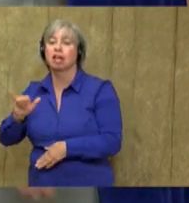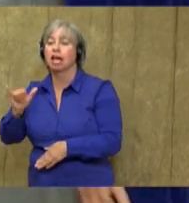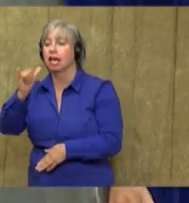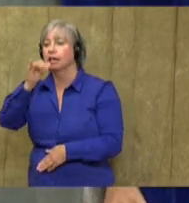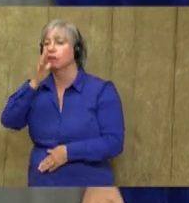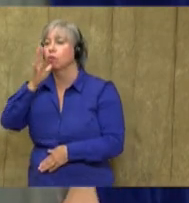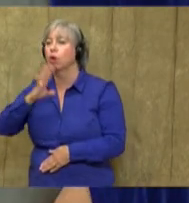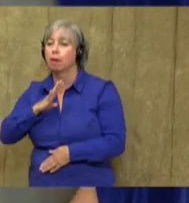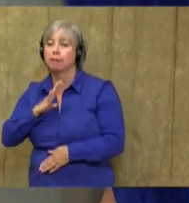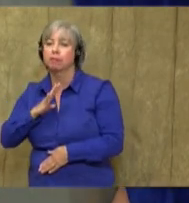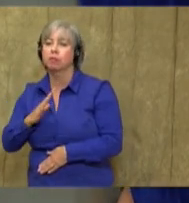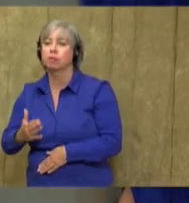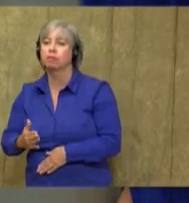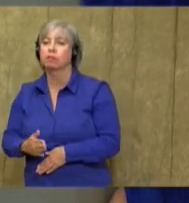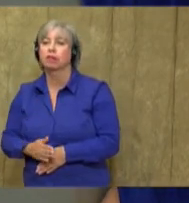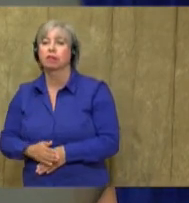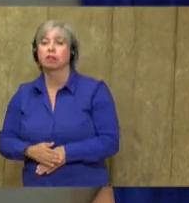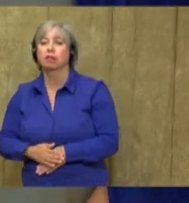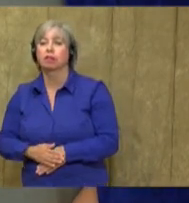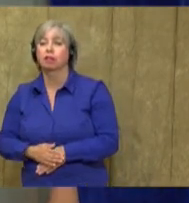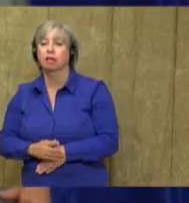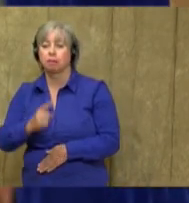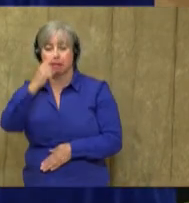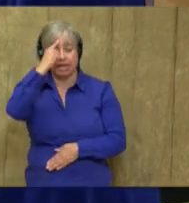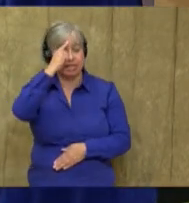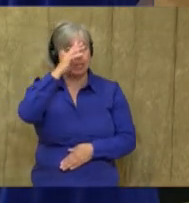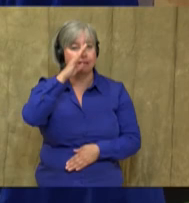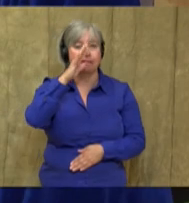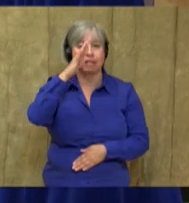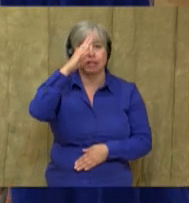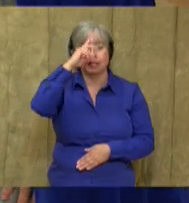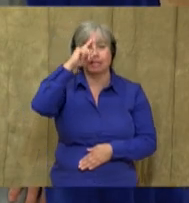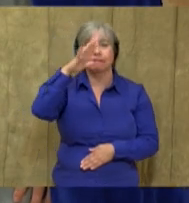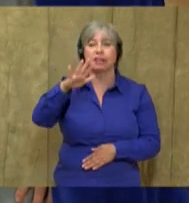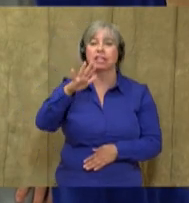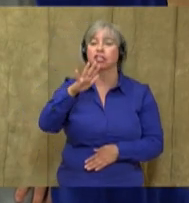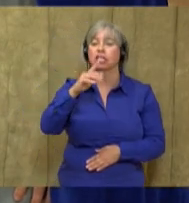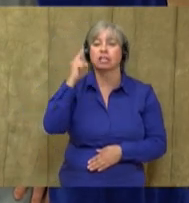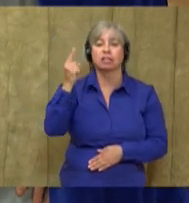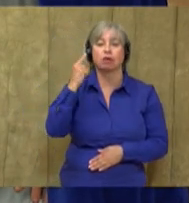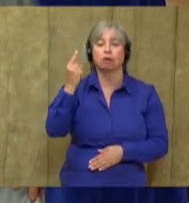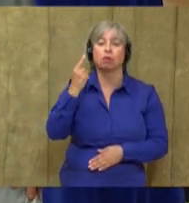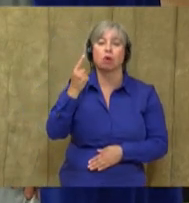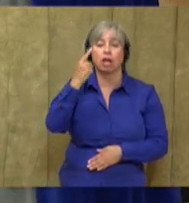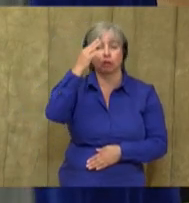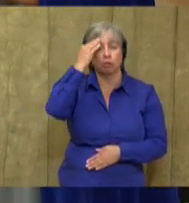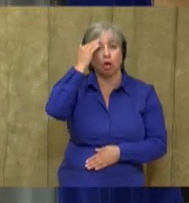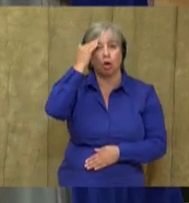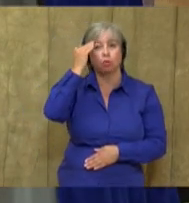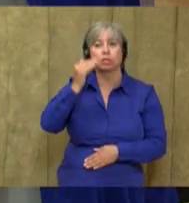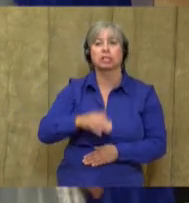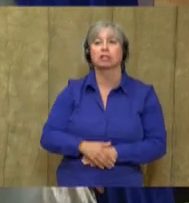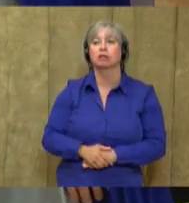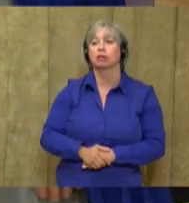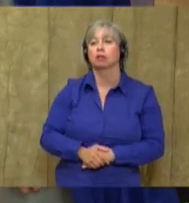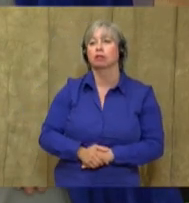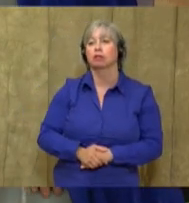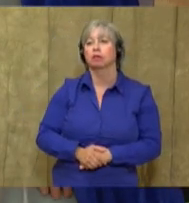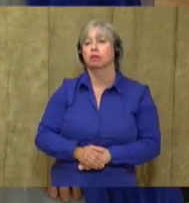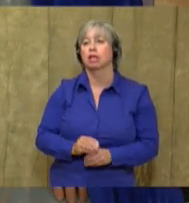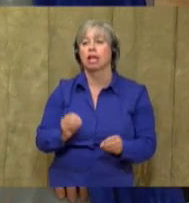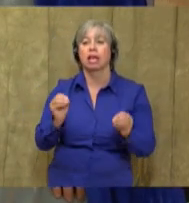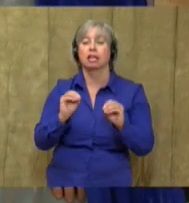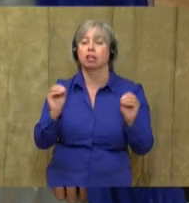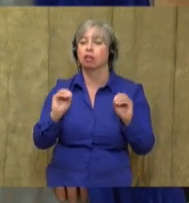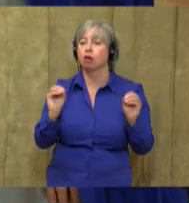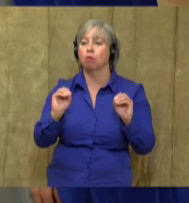know what? Da Vinci is the only one who knows, except for the person who sat for the painting. And guess what? Neither one of them told